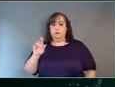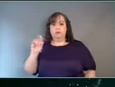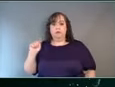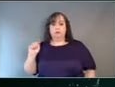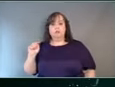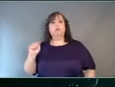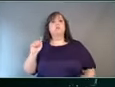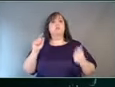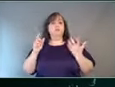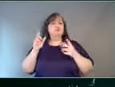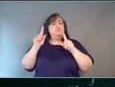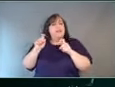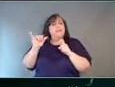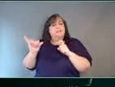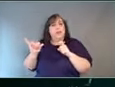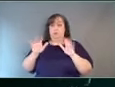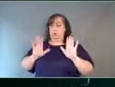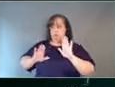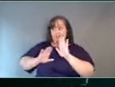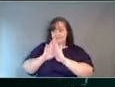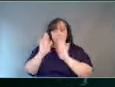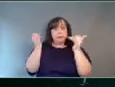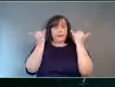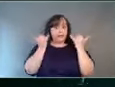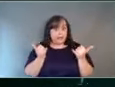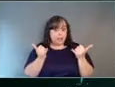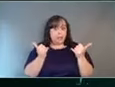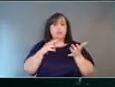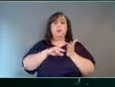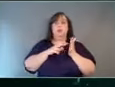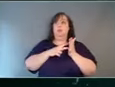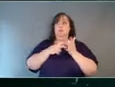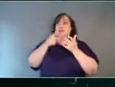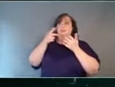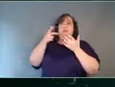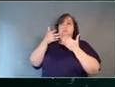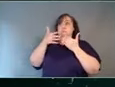now, we'll be ready to deal with an asteroid if the time comes.